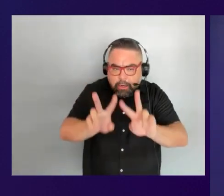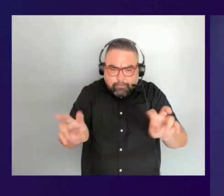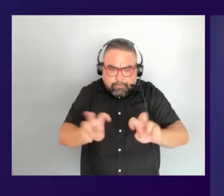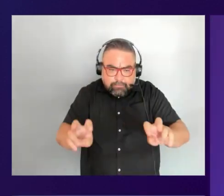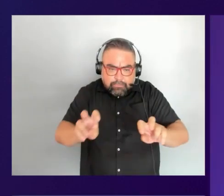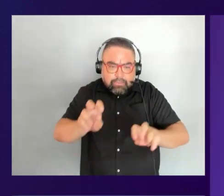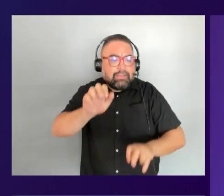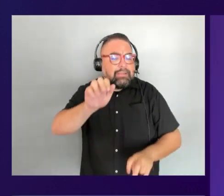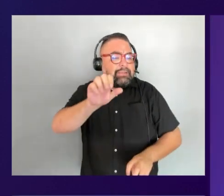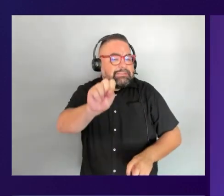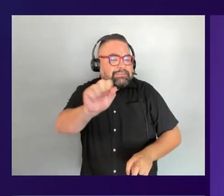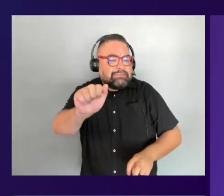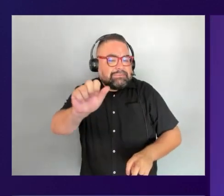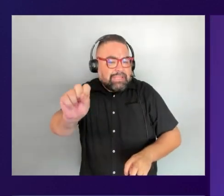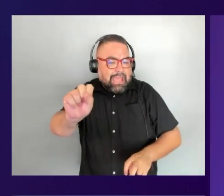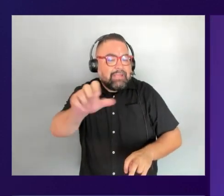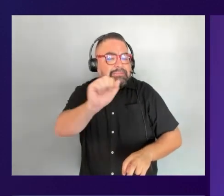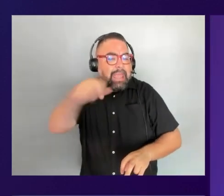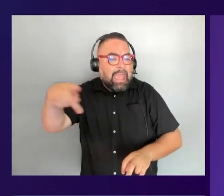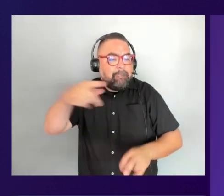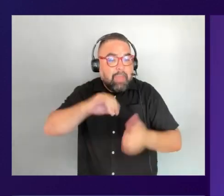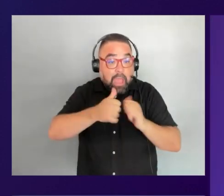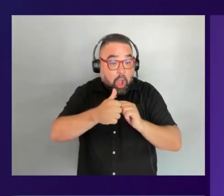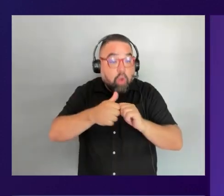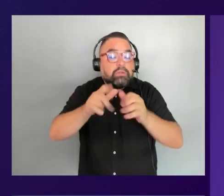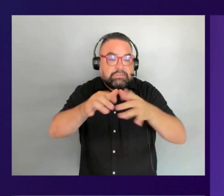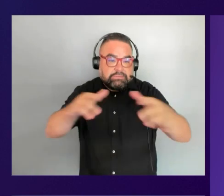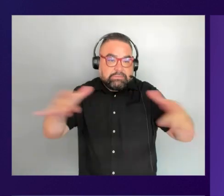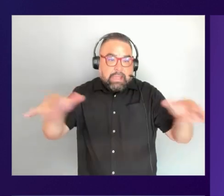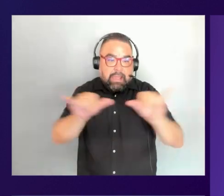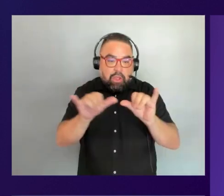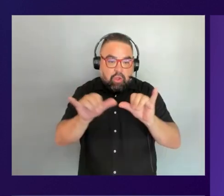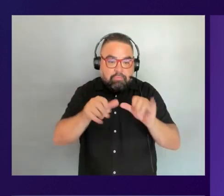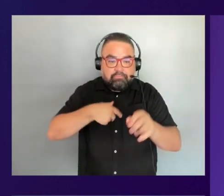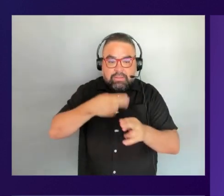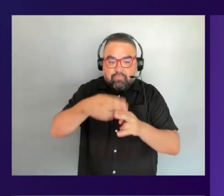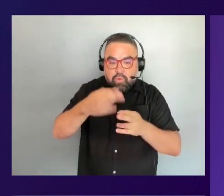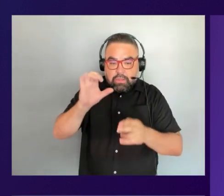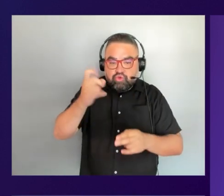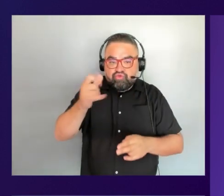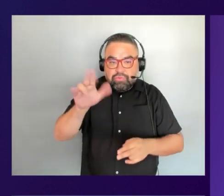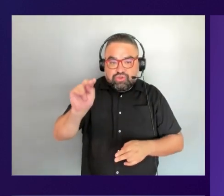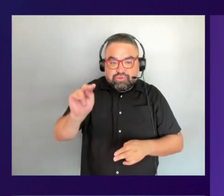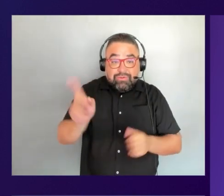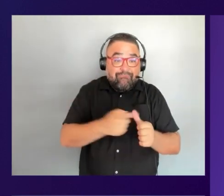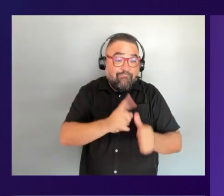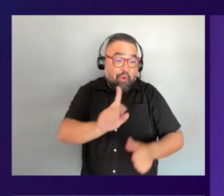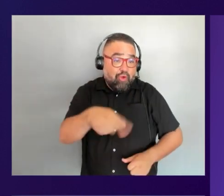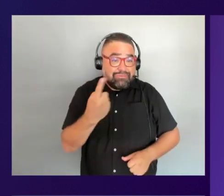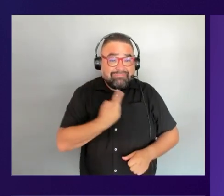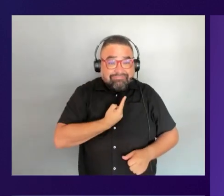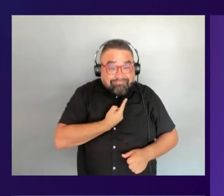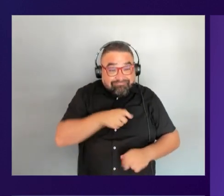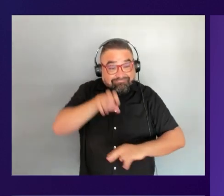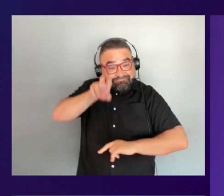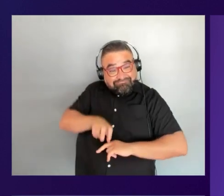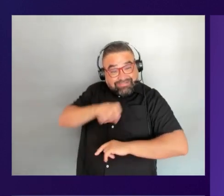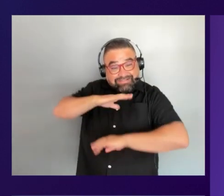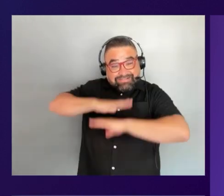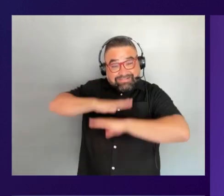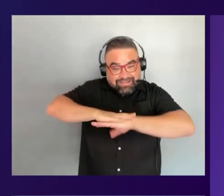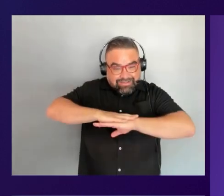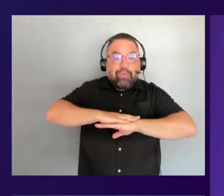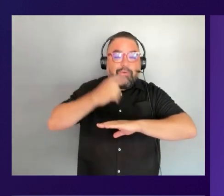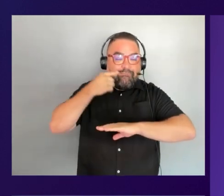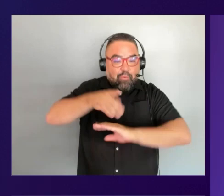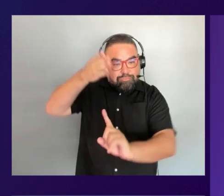at scale. My name is Christian Smith. I'm going to be the first person going solo on the desk today, and I'm head of the worldwide go-to-market file